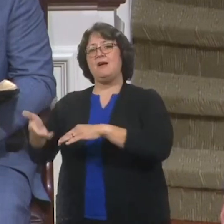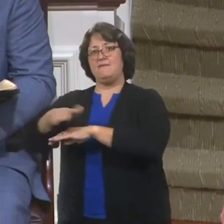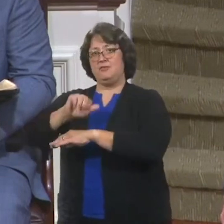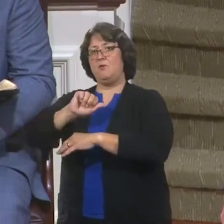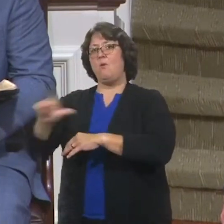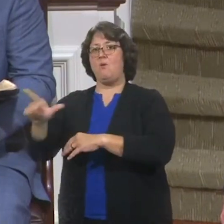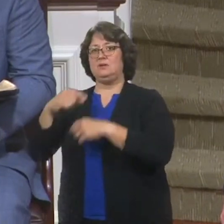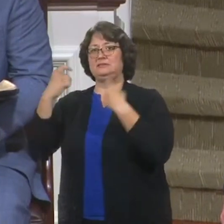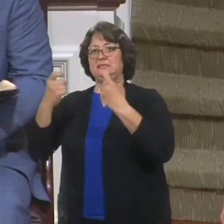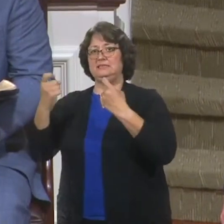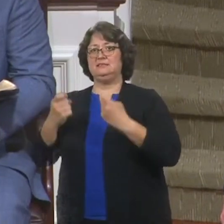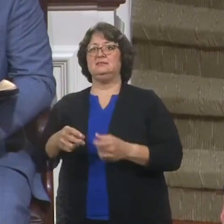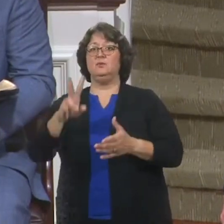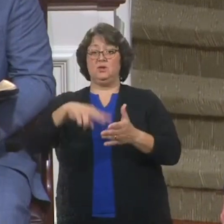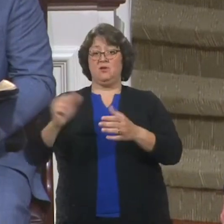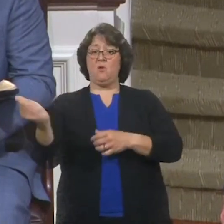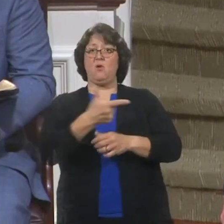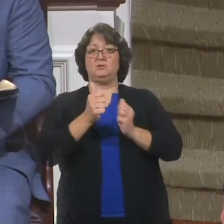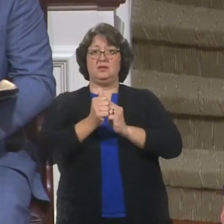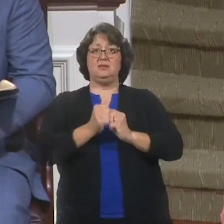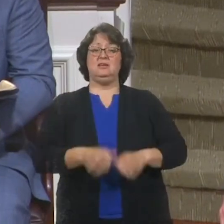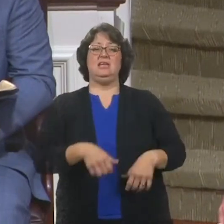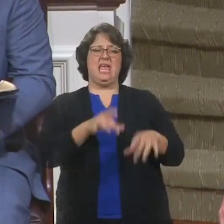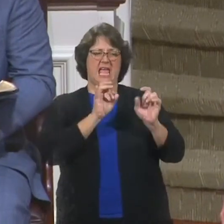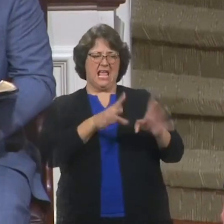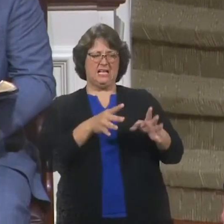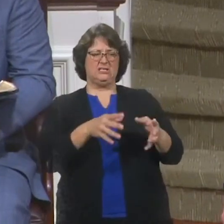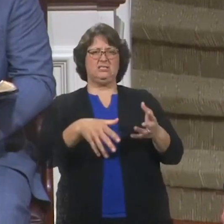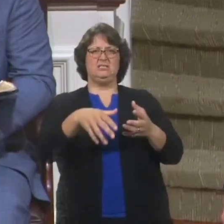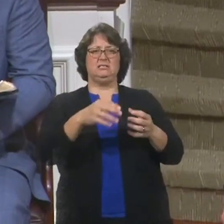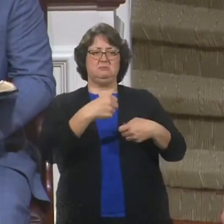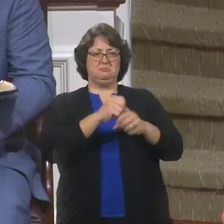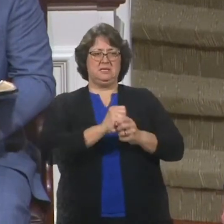Now, everybody, let's read it together. Hatred stirreth up strife.